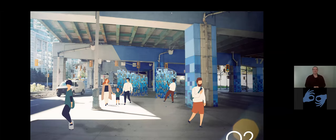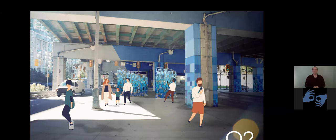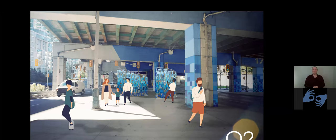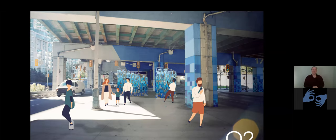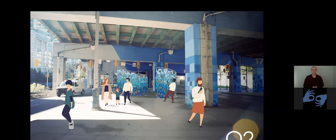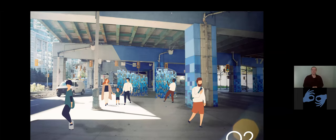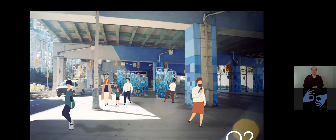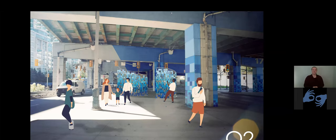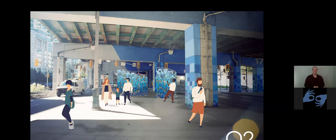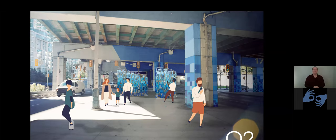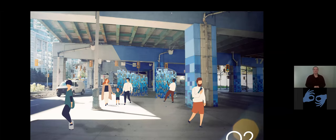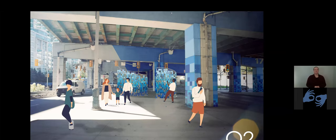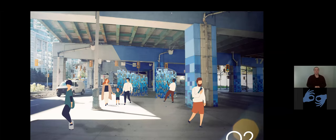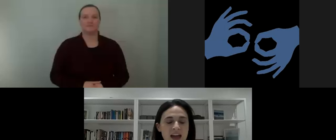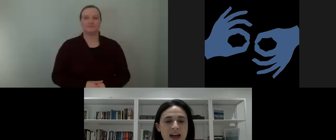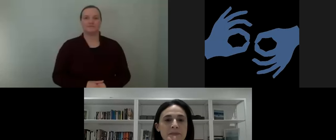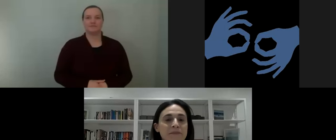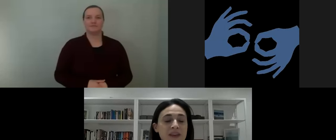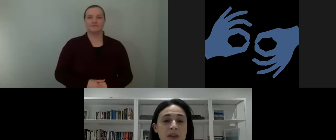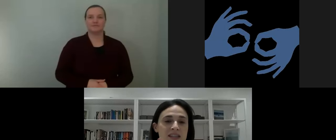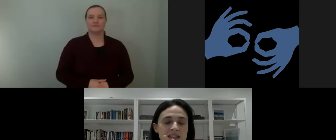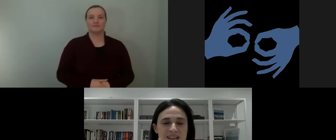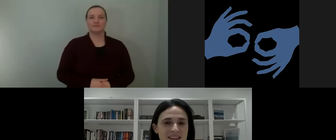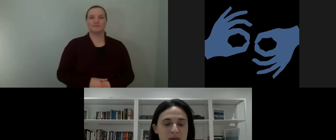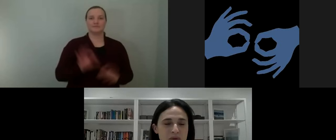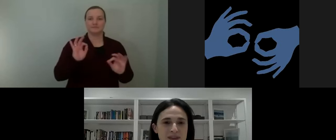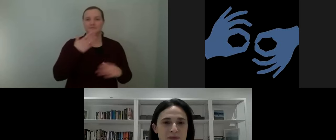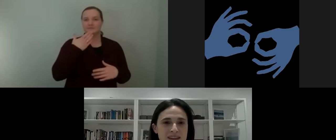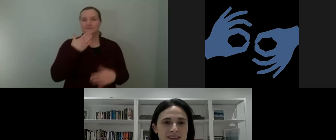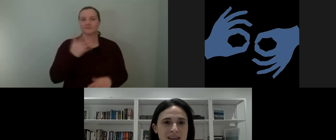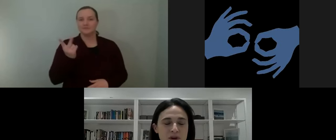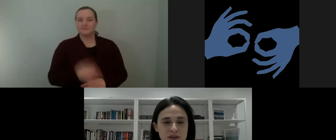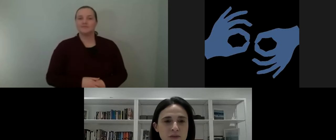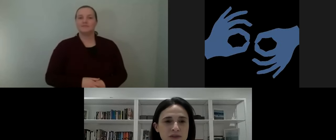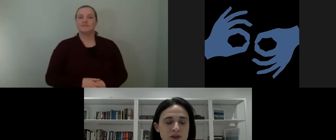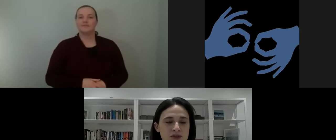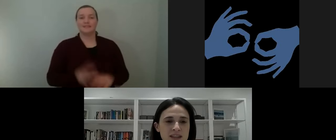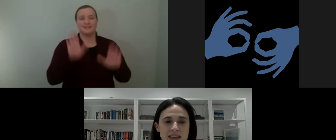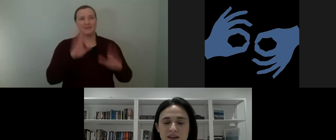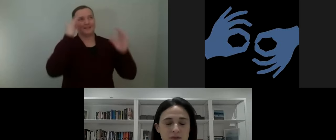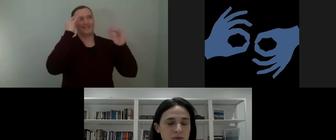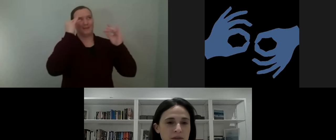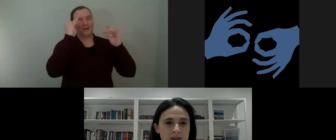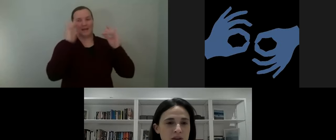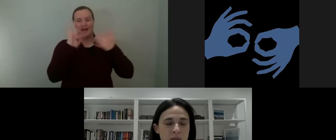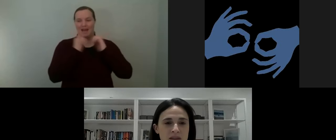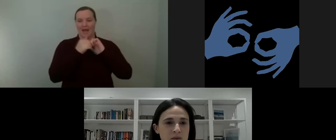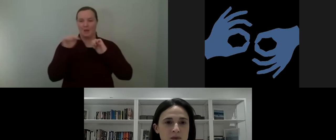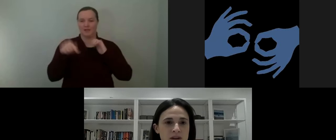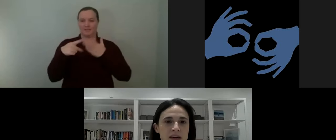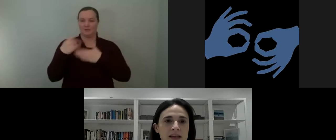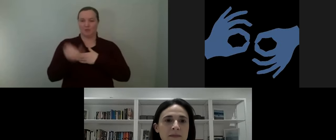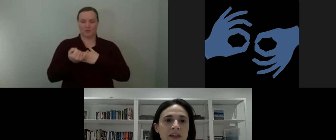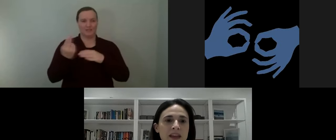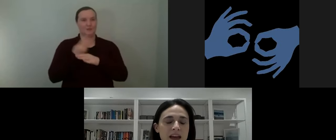to grace and to Cameron amazing to think about the ways that that project will negotiate scale through graphic treatment